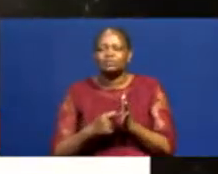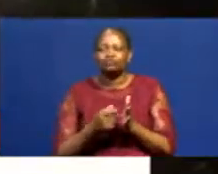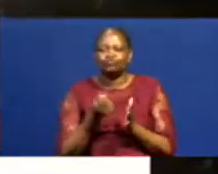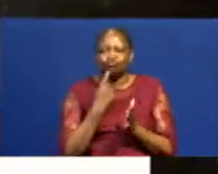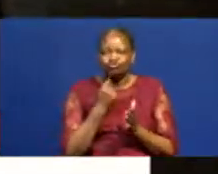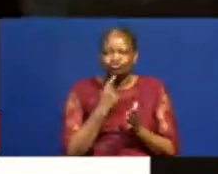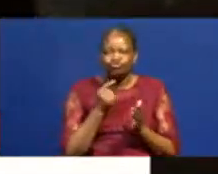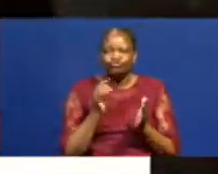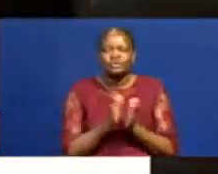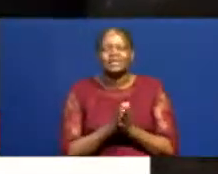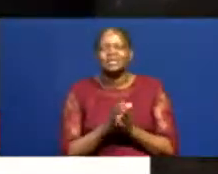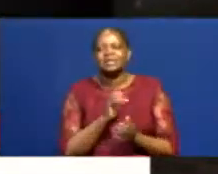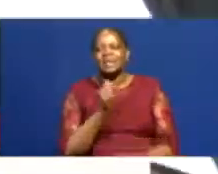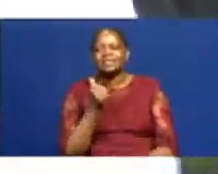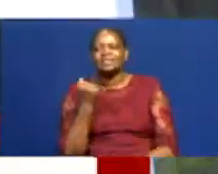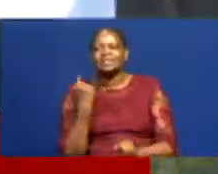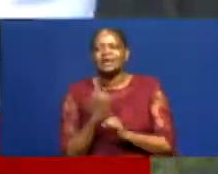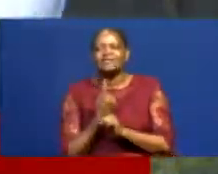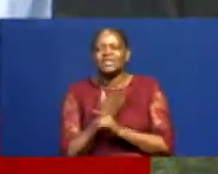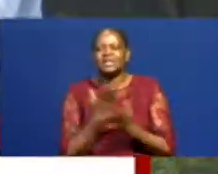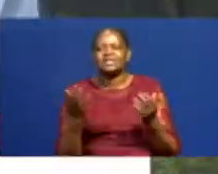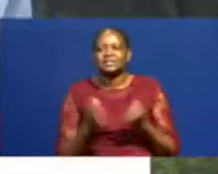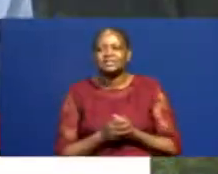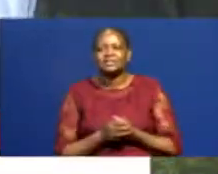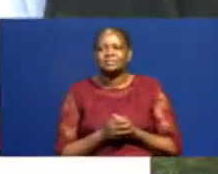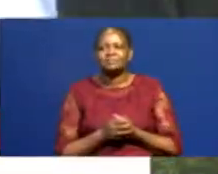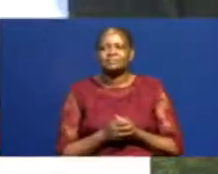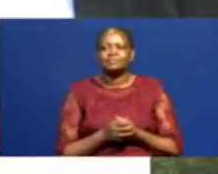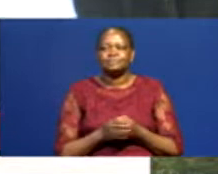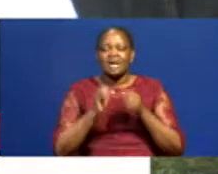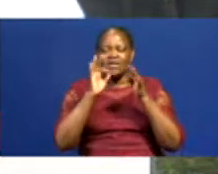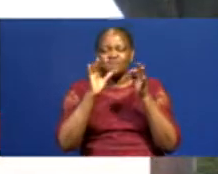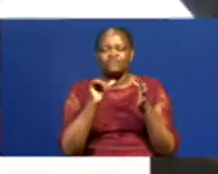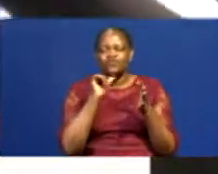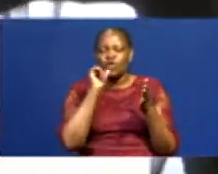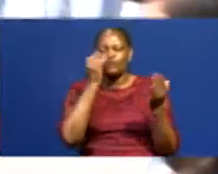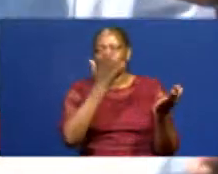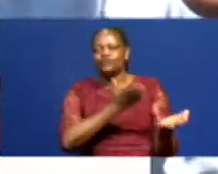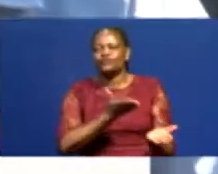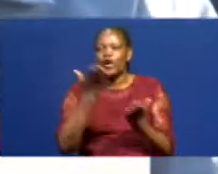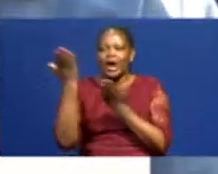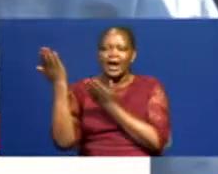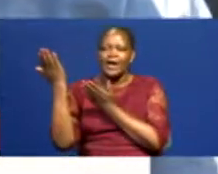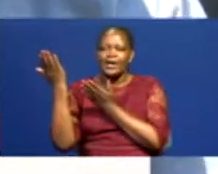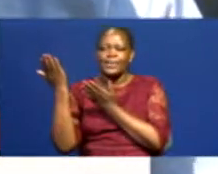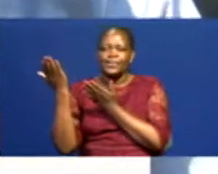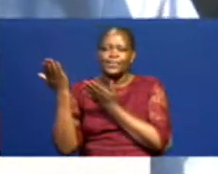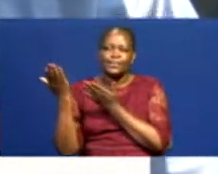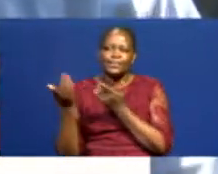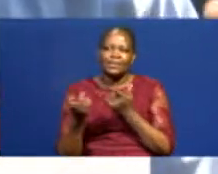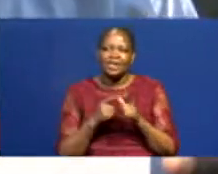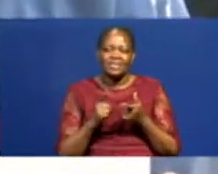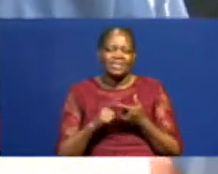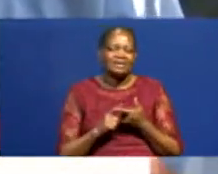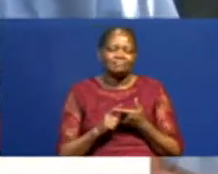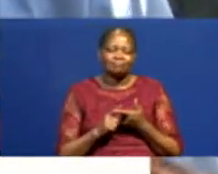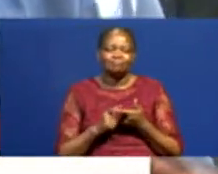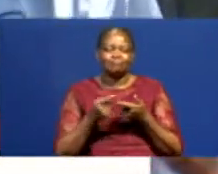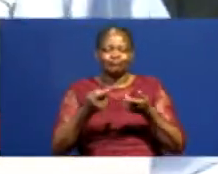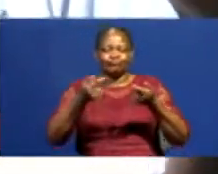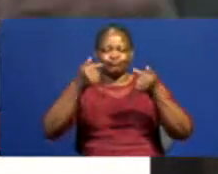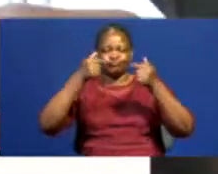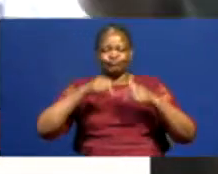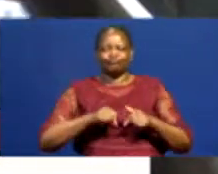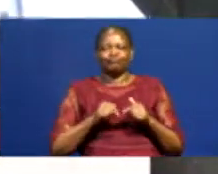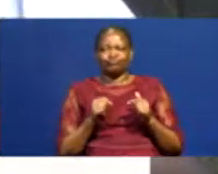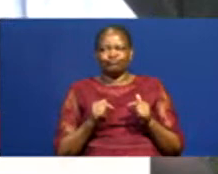pharmaceuticals and culinary areas. Those who will not meet the export quality, okay, they will be brought here